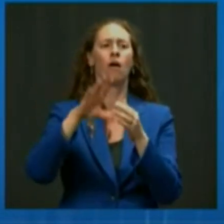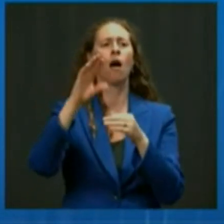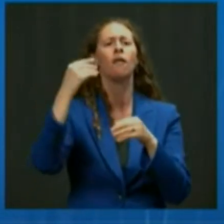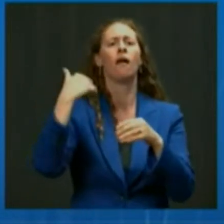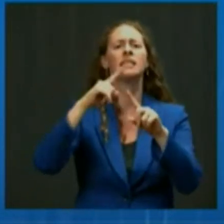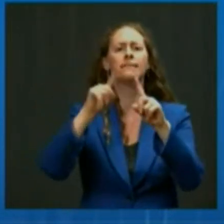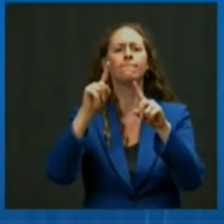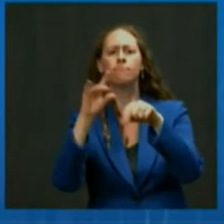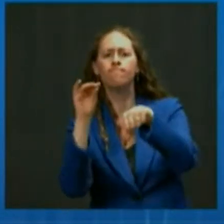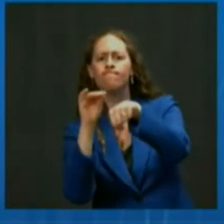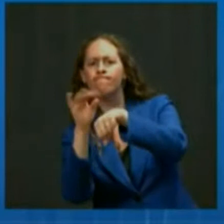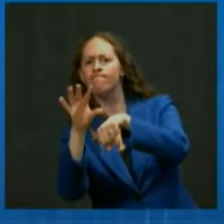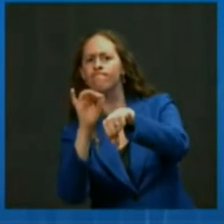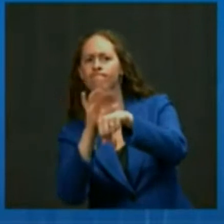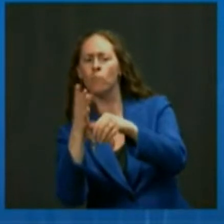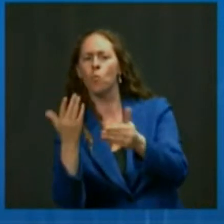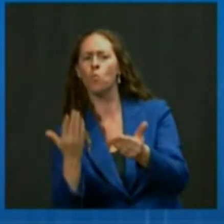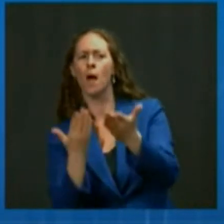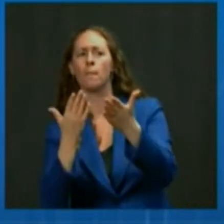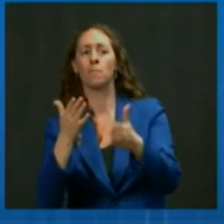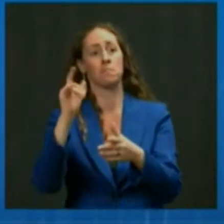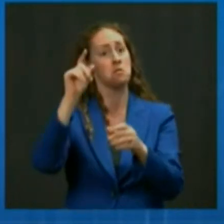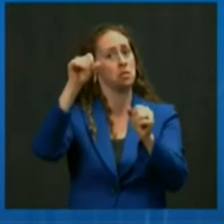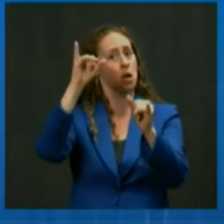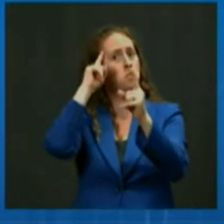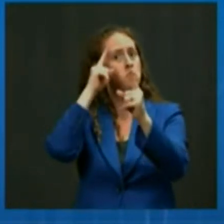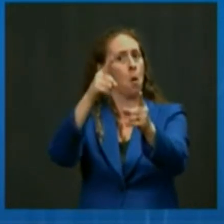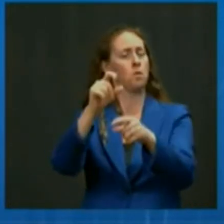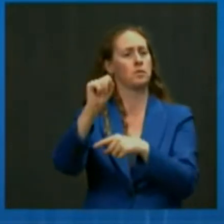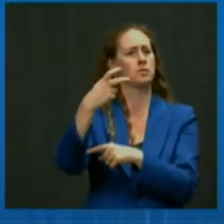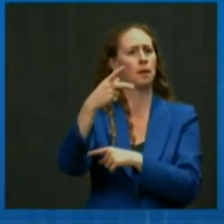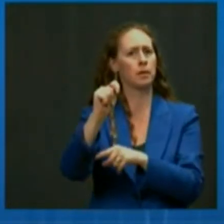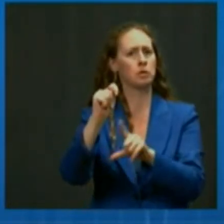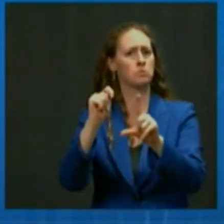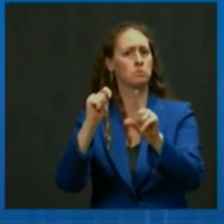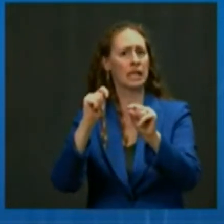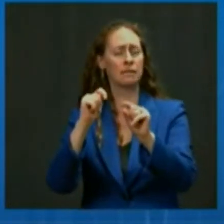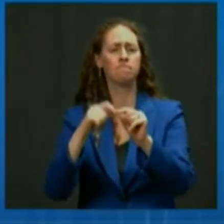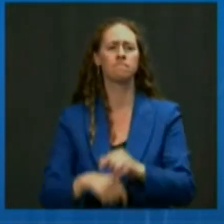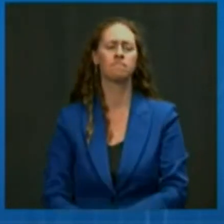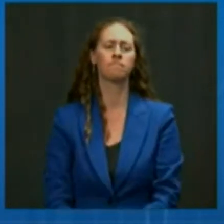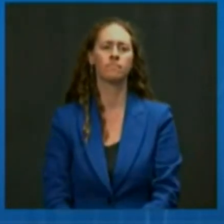are prepared for at the beginning of the week of September 20th.